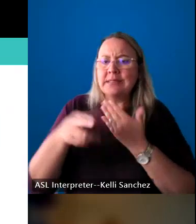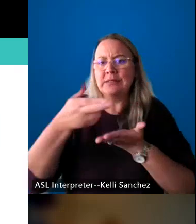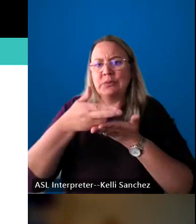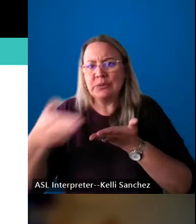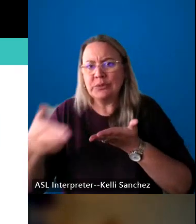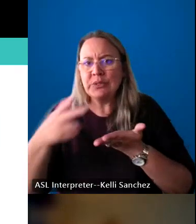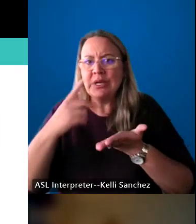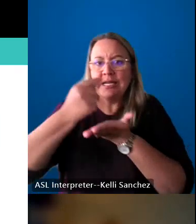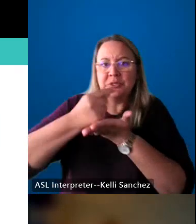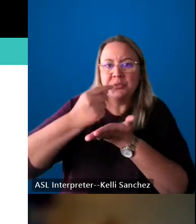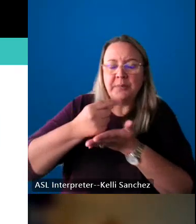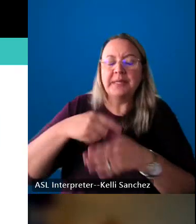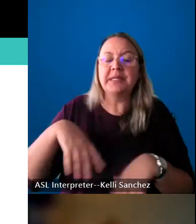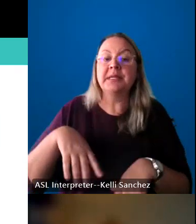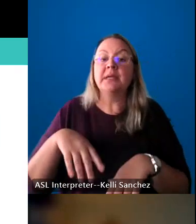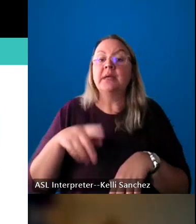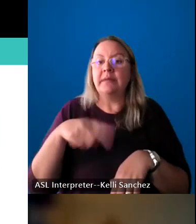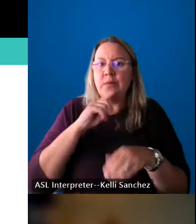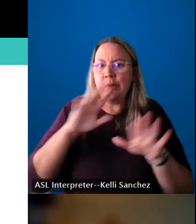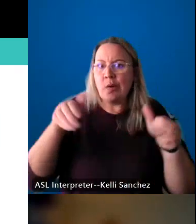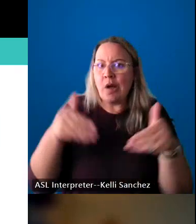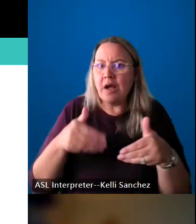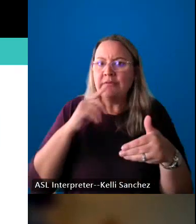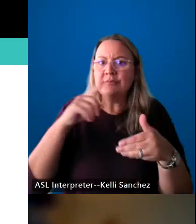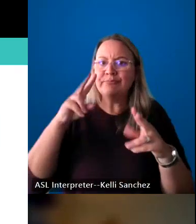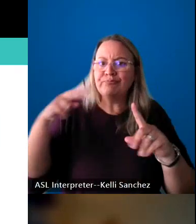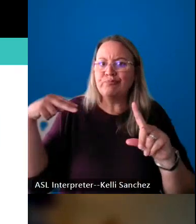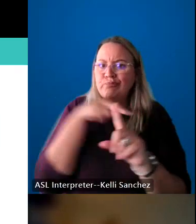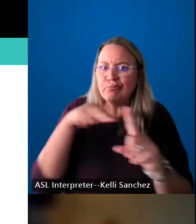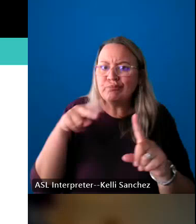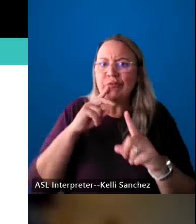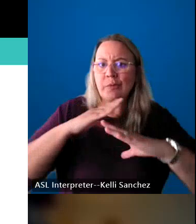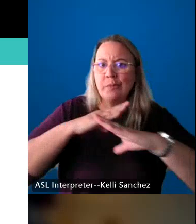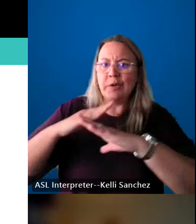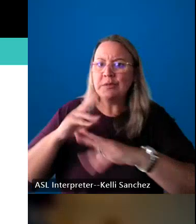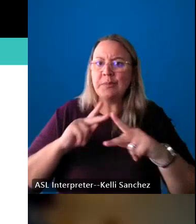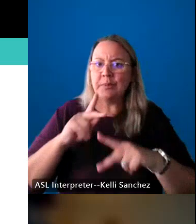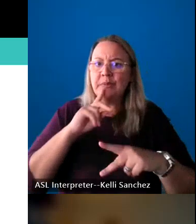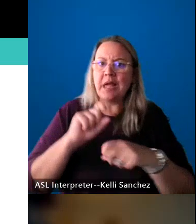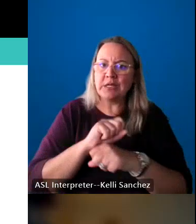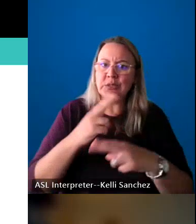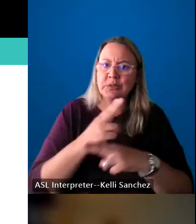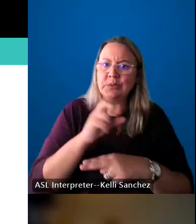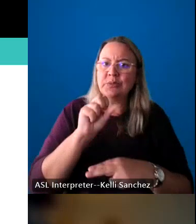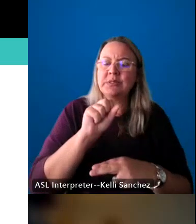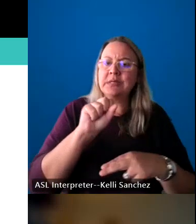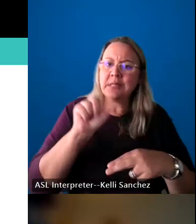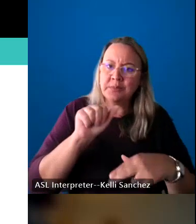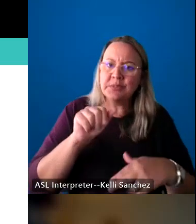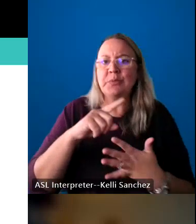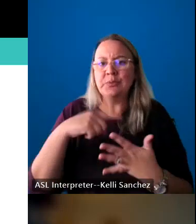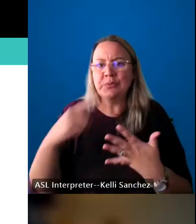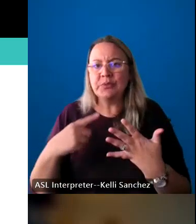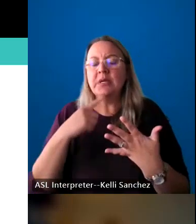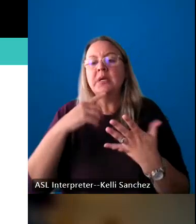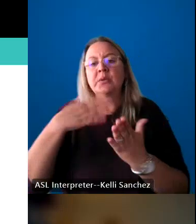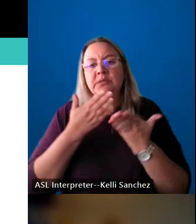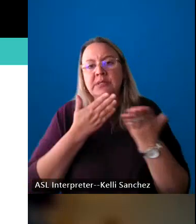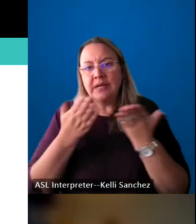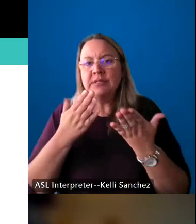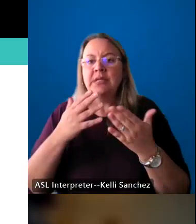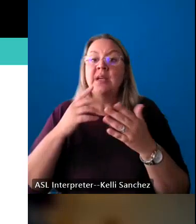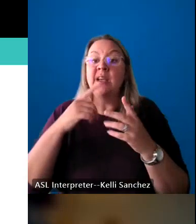and treatment. Panelists will offer insight into barriers that exist for people who use substances in accessing services, including challenges